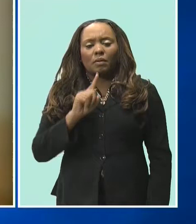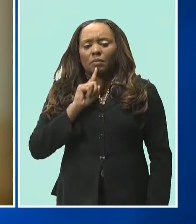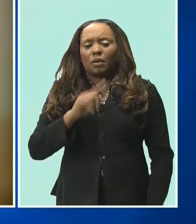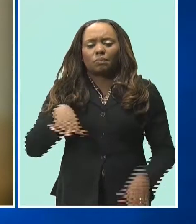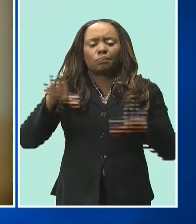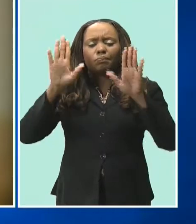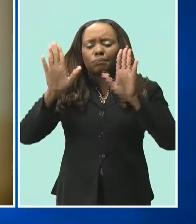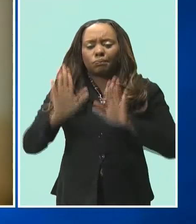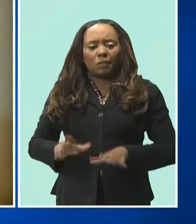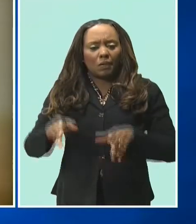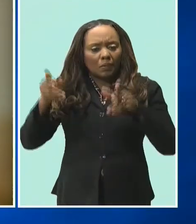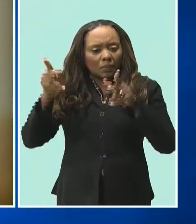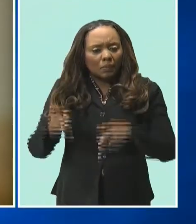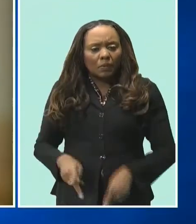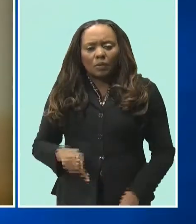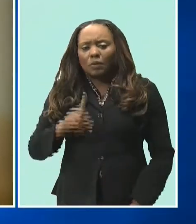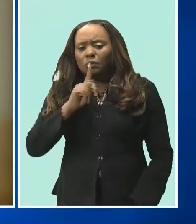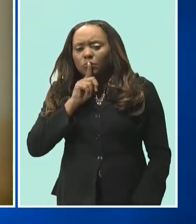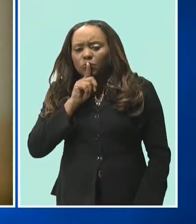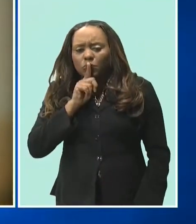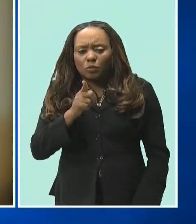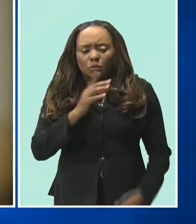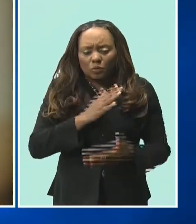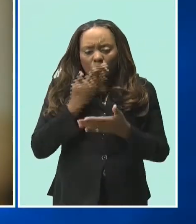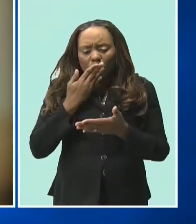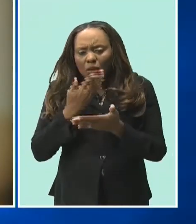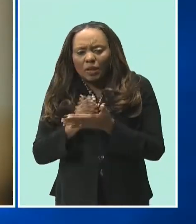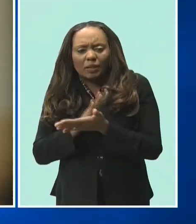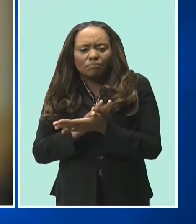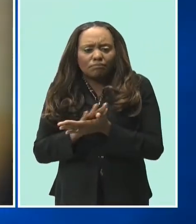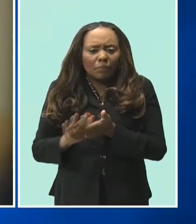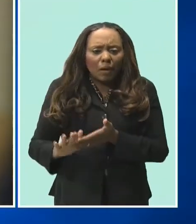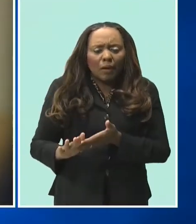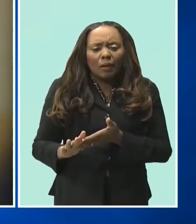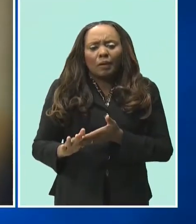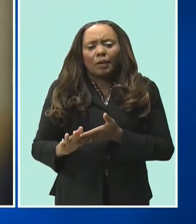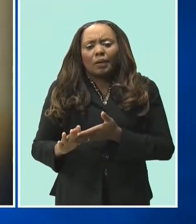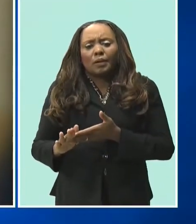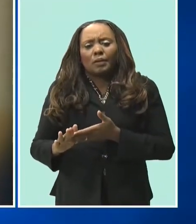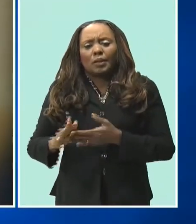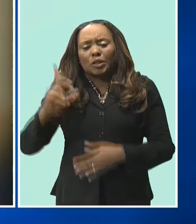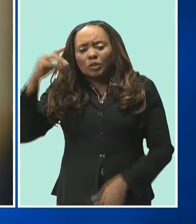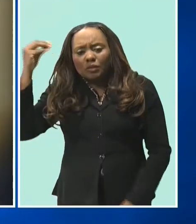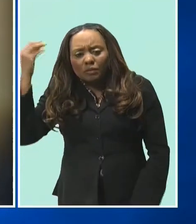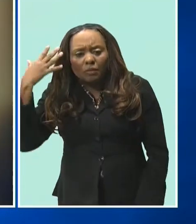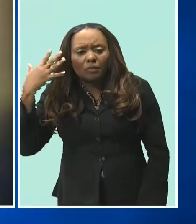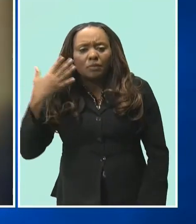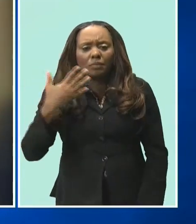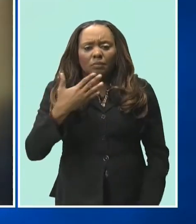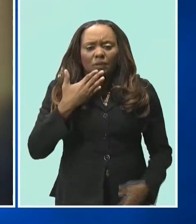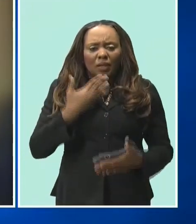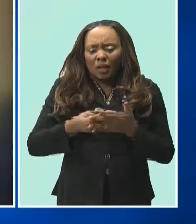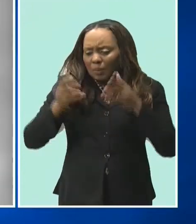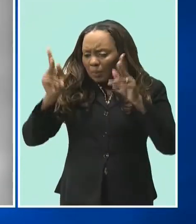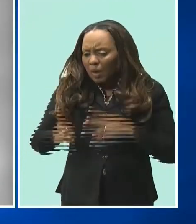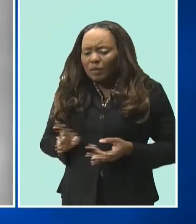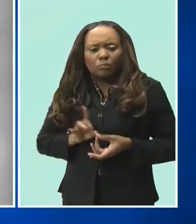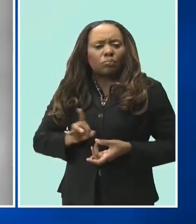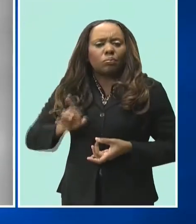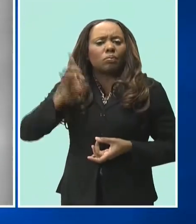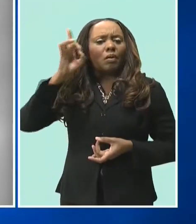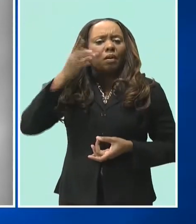one such manifestation. He says Sir Everton was the genuine embodiment of human grace, good-naturedness,